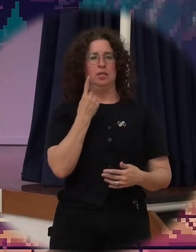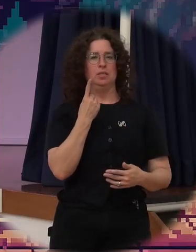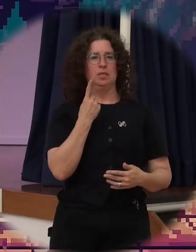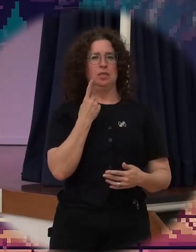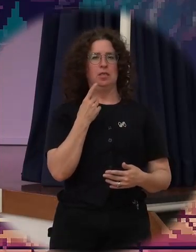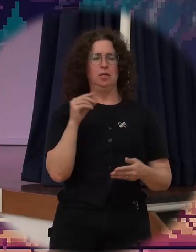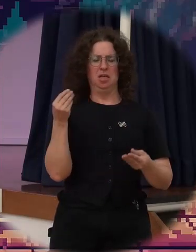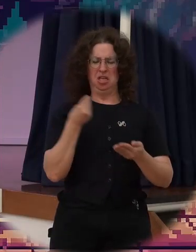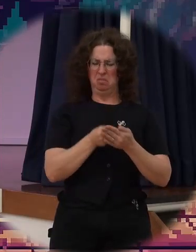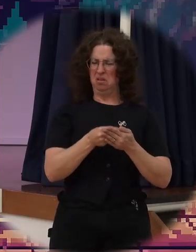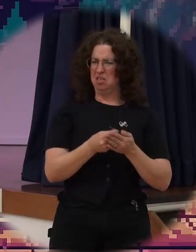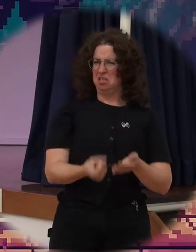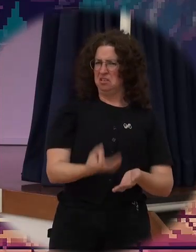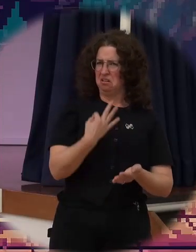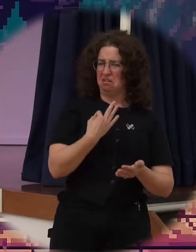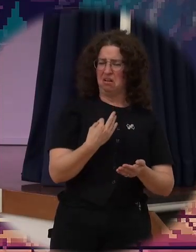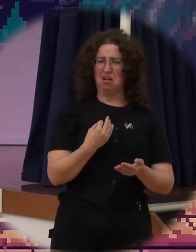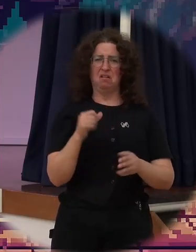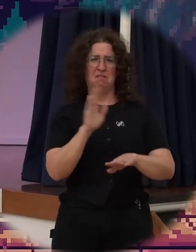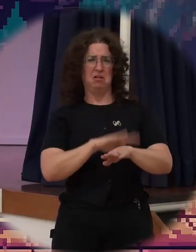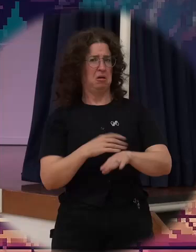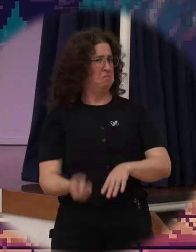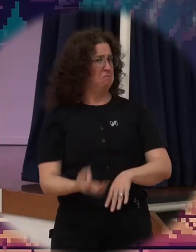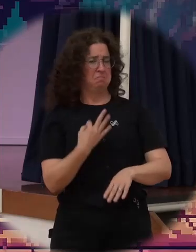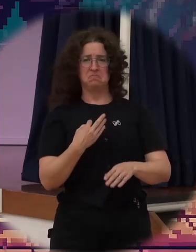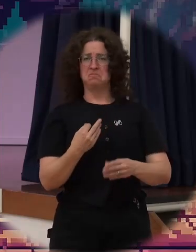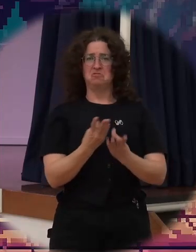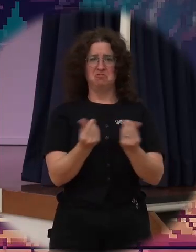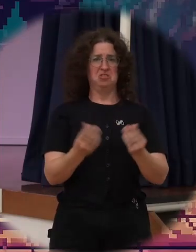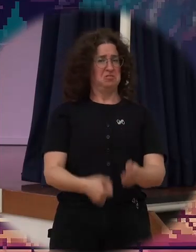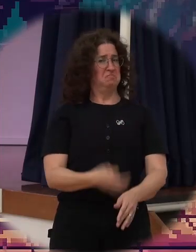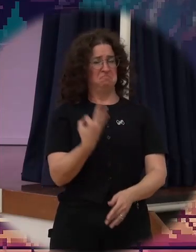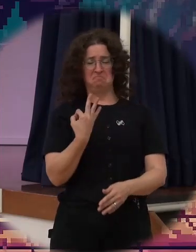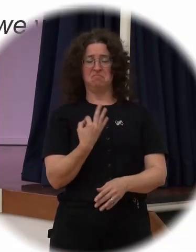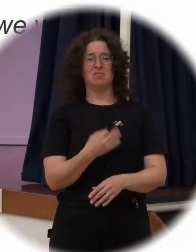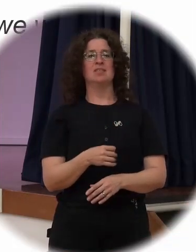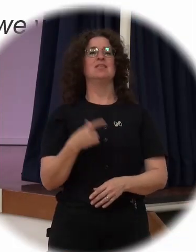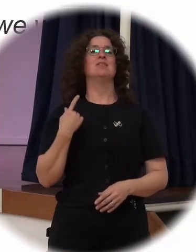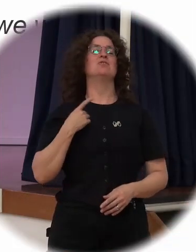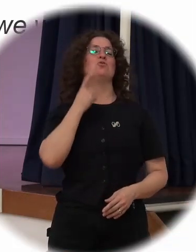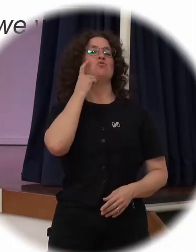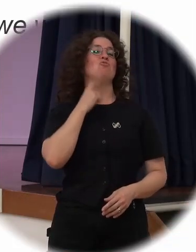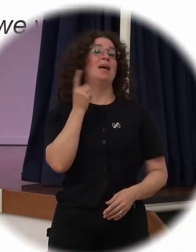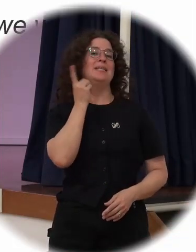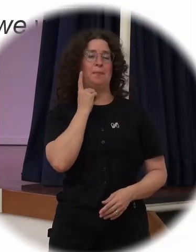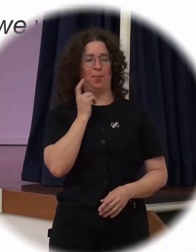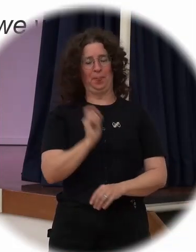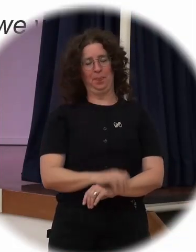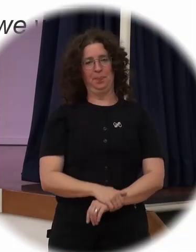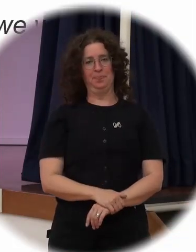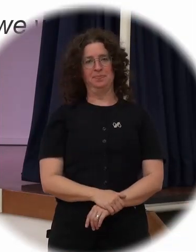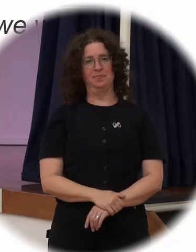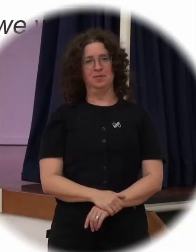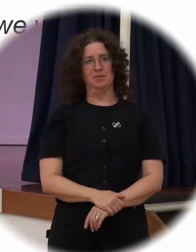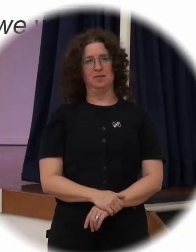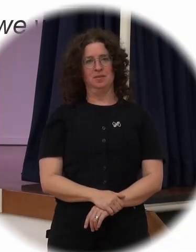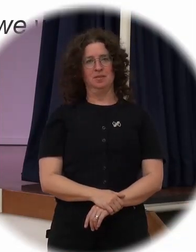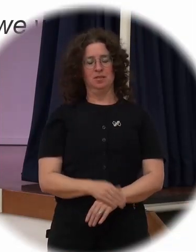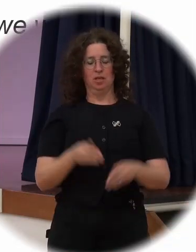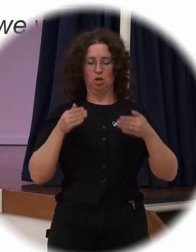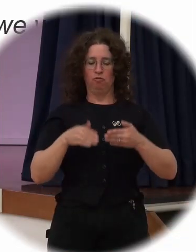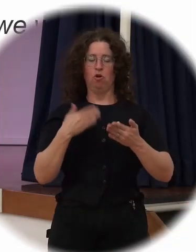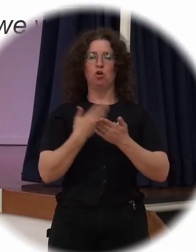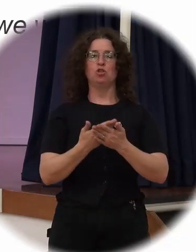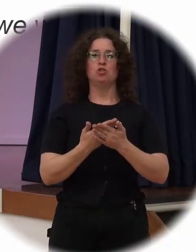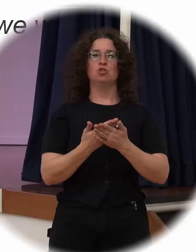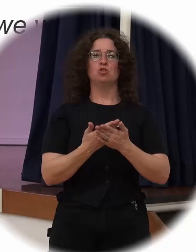massive budget, we don't have the time and the resources to do so. So what we tried to do was something simple. If we can focus on the